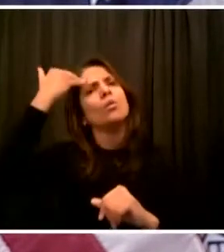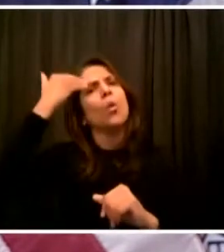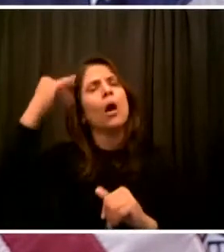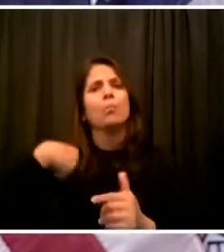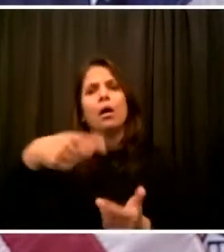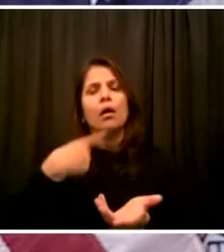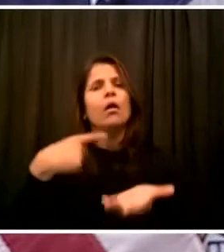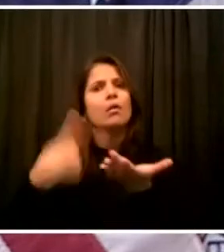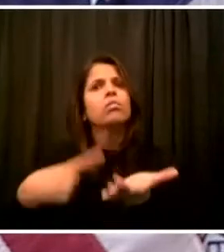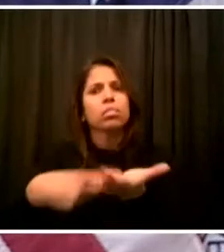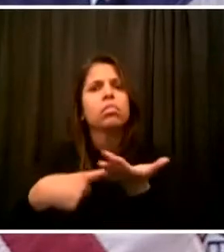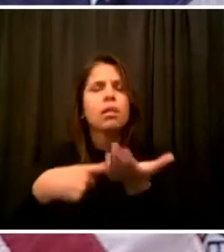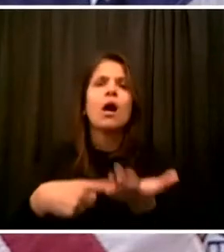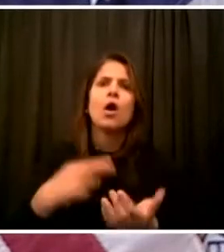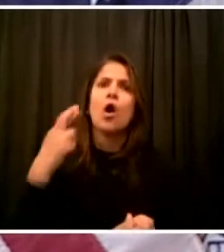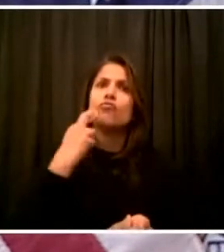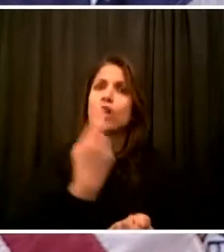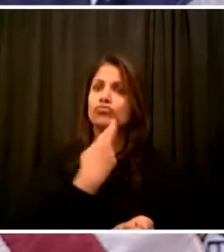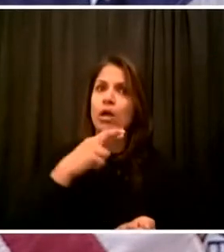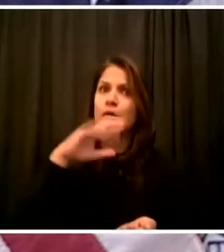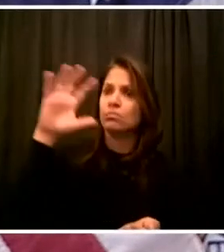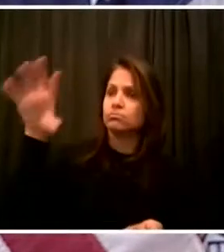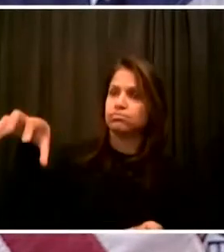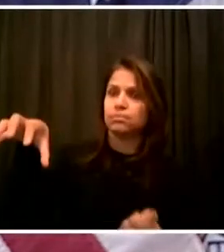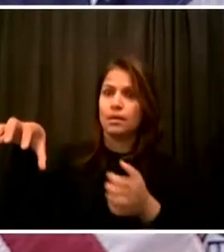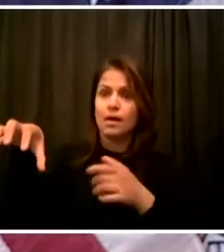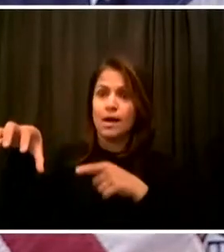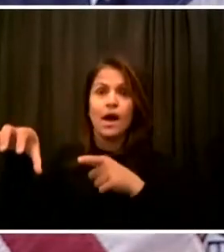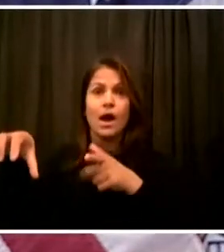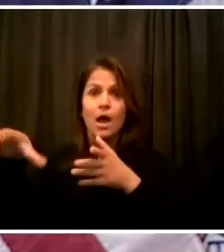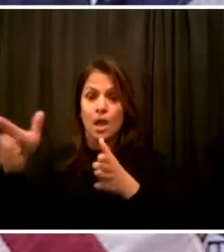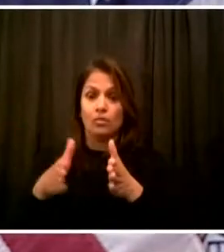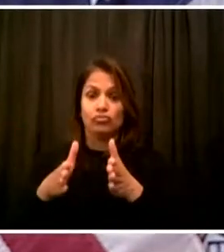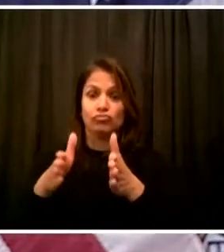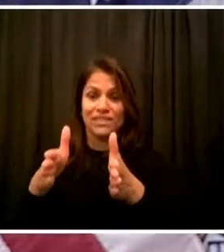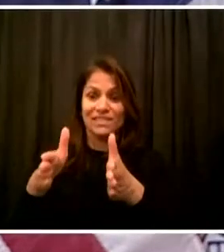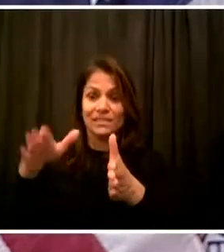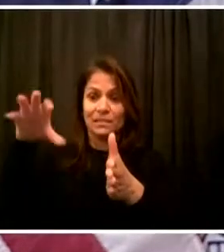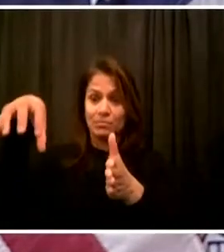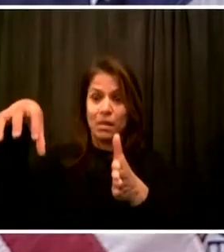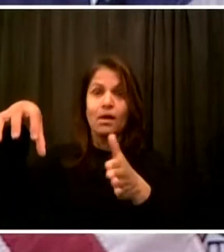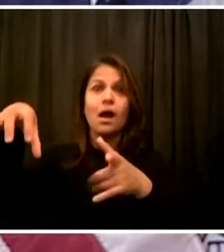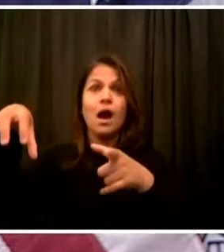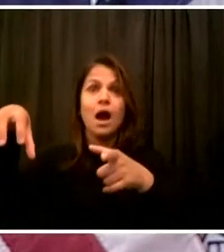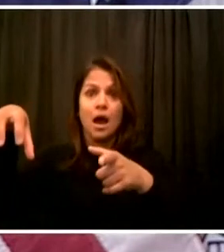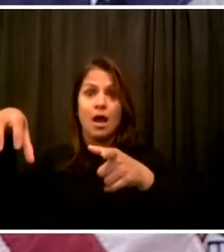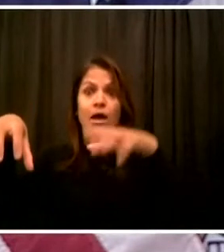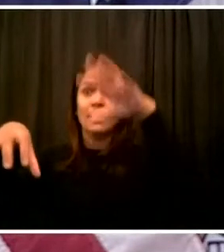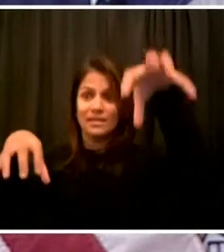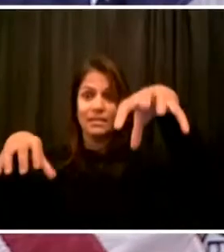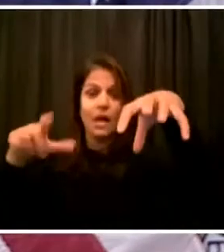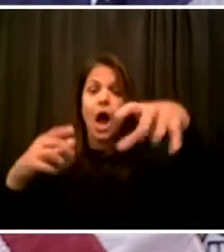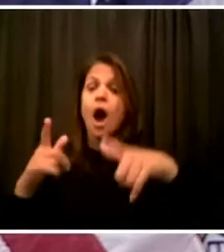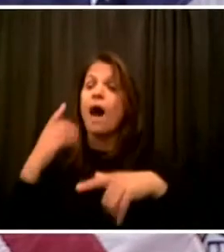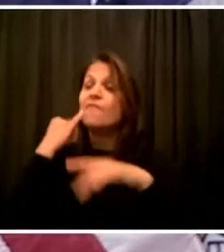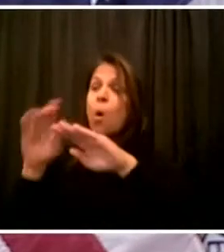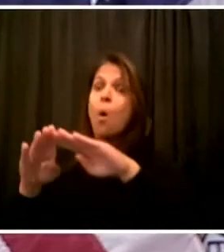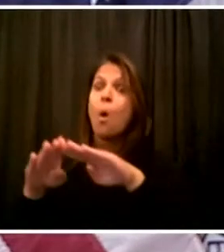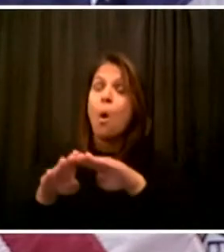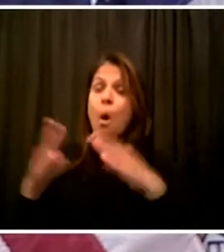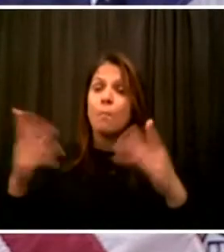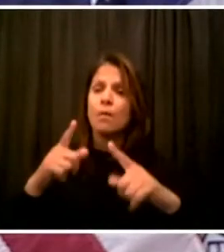the restaurants to expand out? Because I know from hearing from restaurant owners, they're, you know, they grow more nervous by the day. This is hard